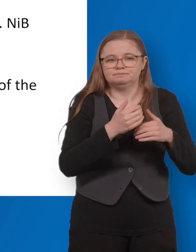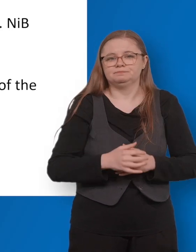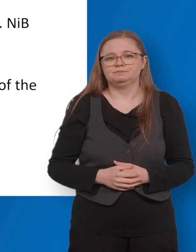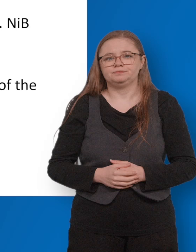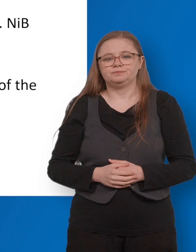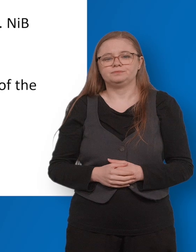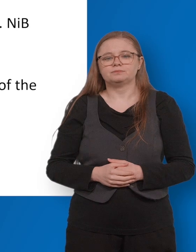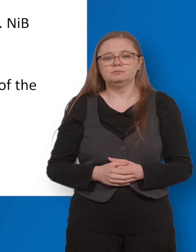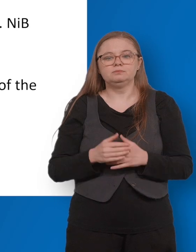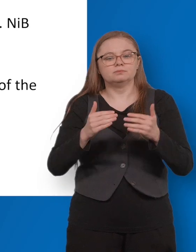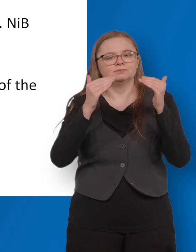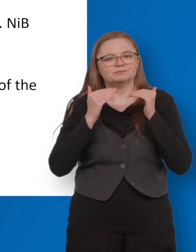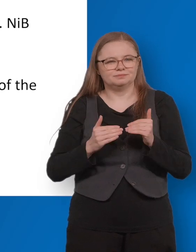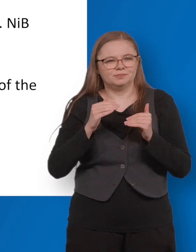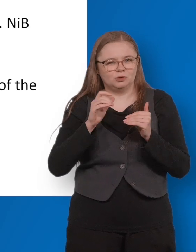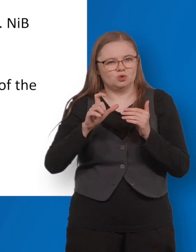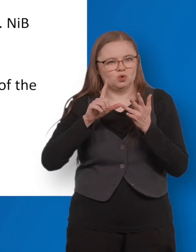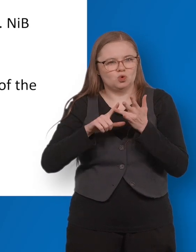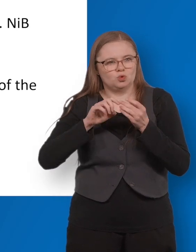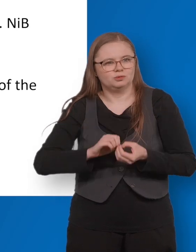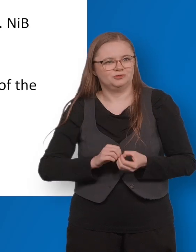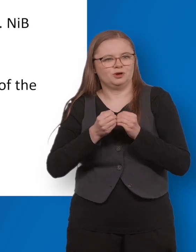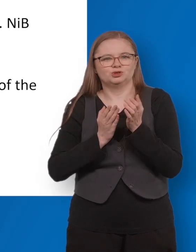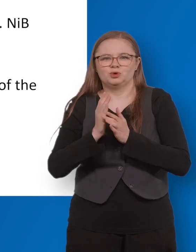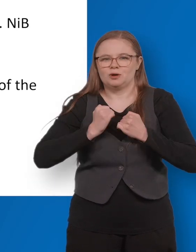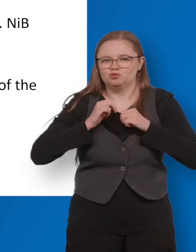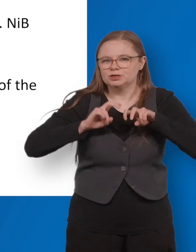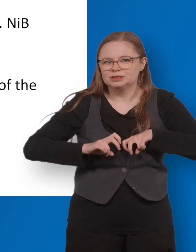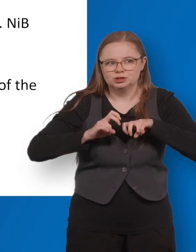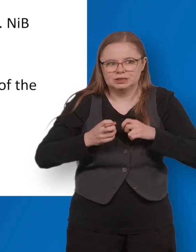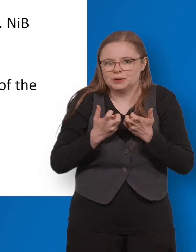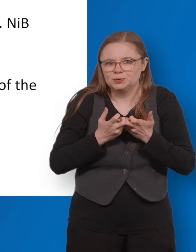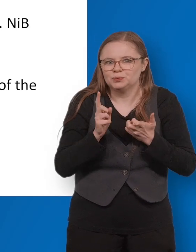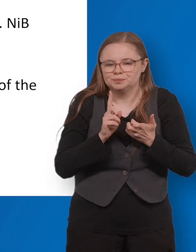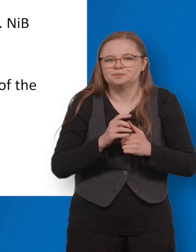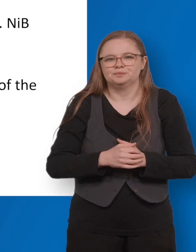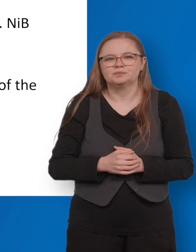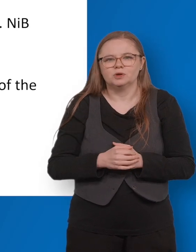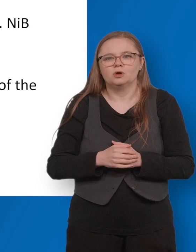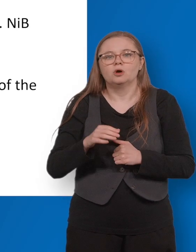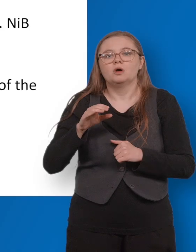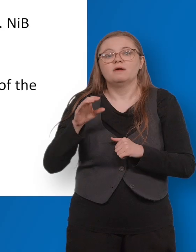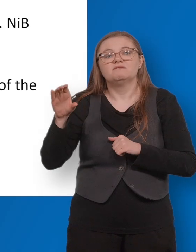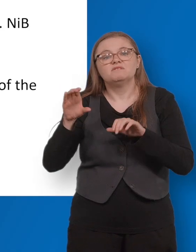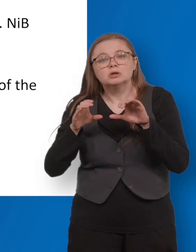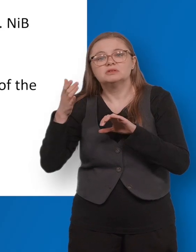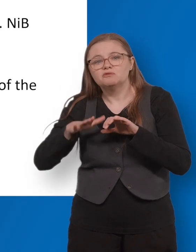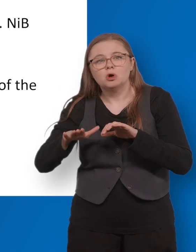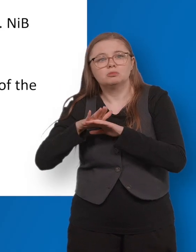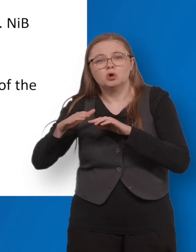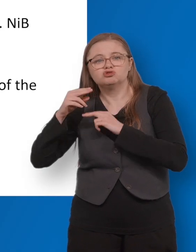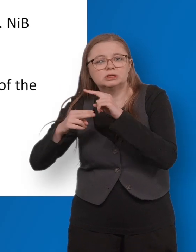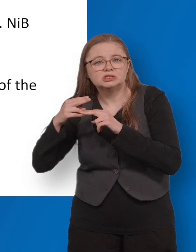our research, funding from non-traditional sources such as the charity sector, the third space,